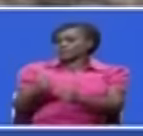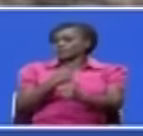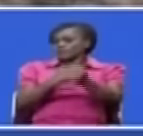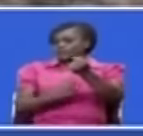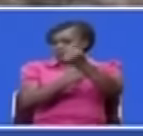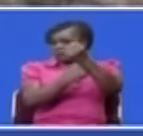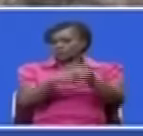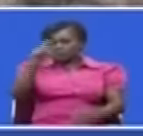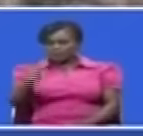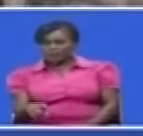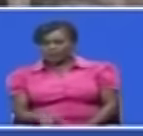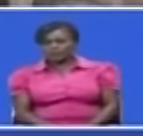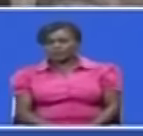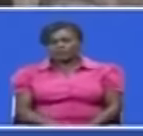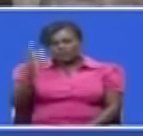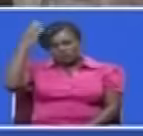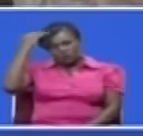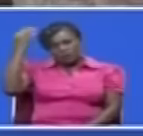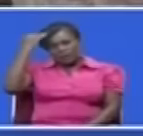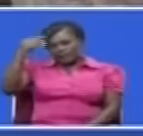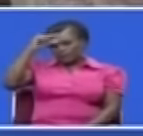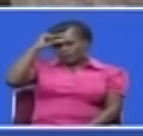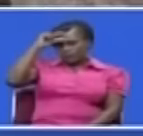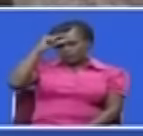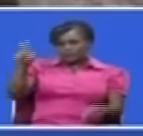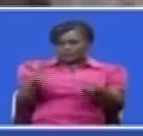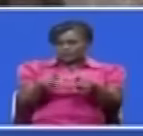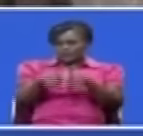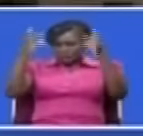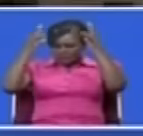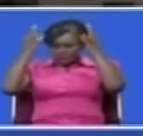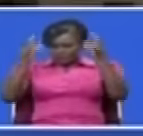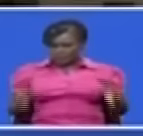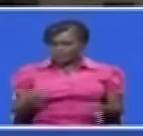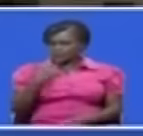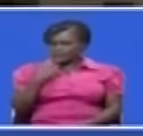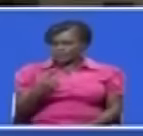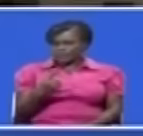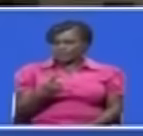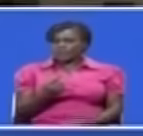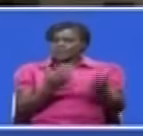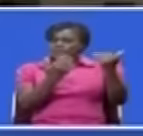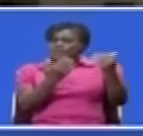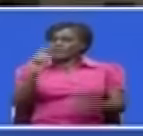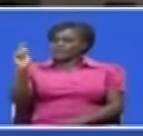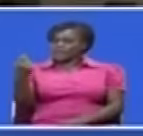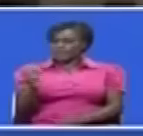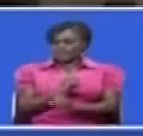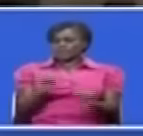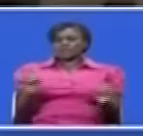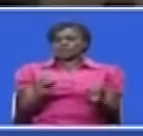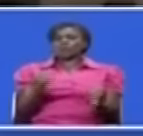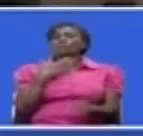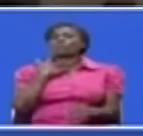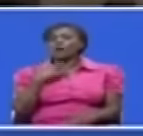supported. Now, the Somali government is making a decision which is saying, we don't need you Kenyans for whatever reason.